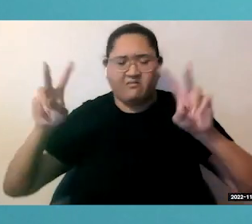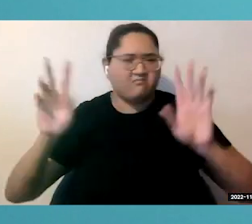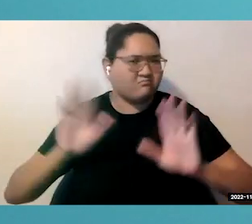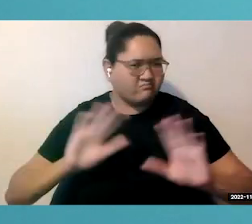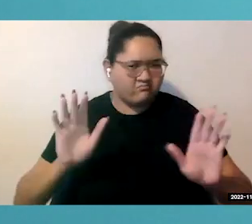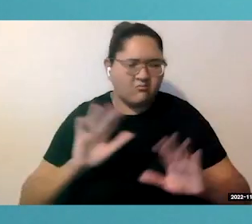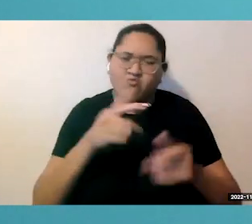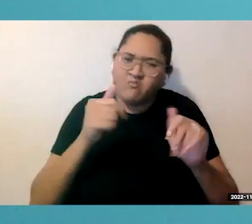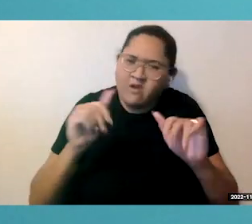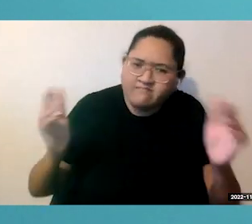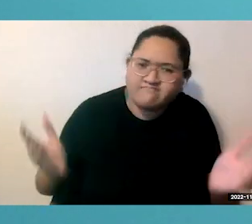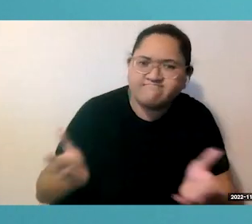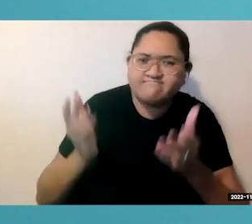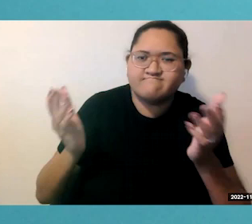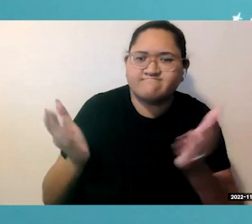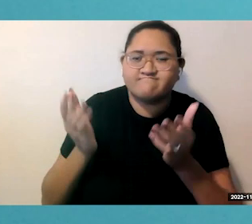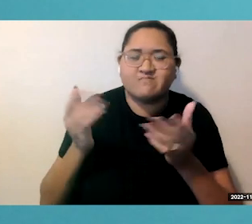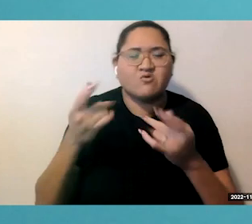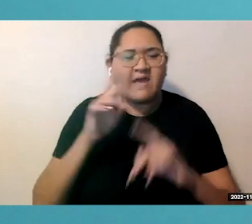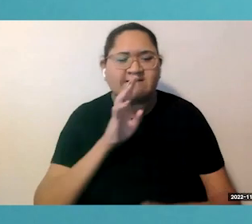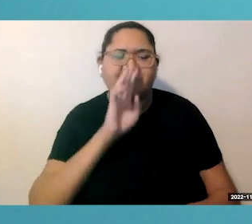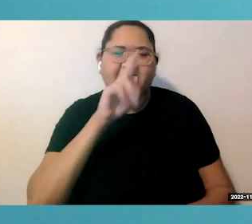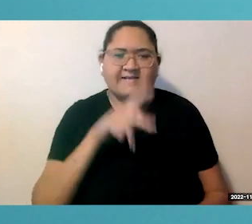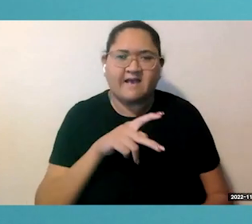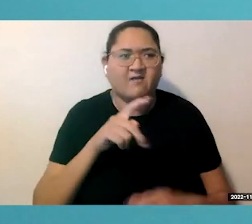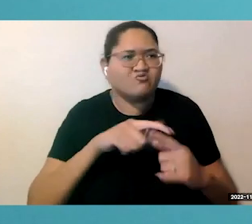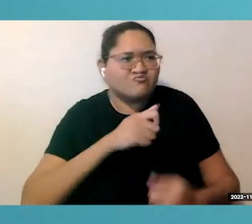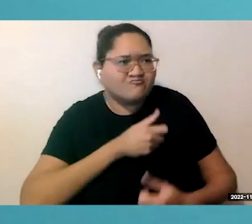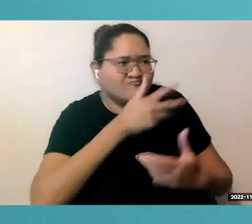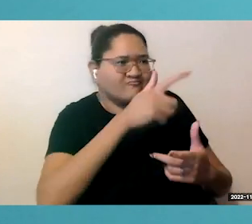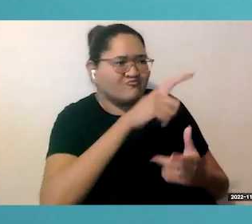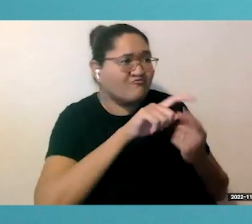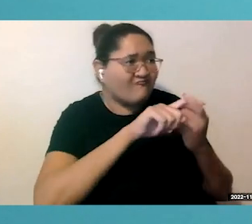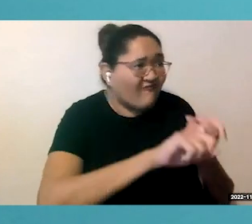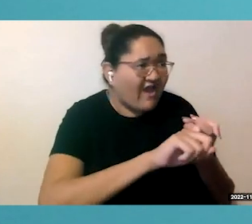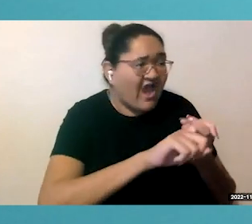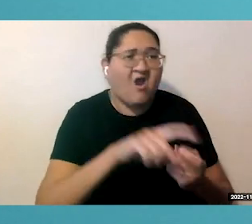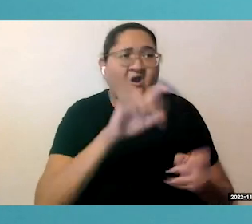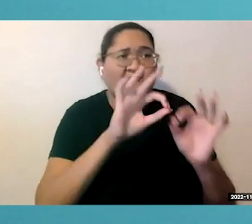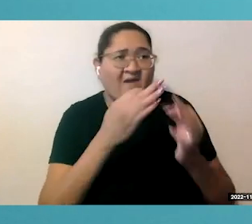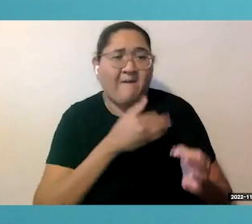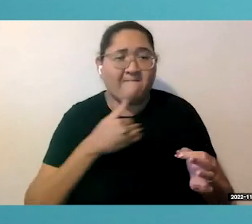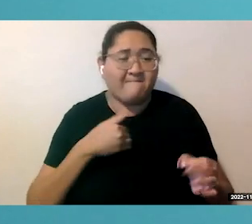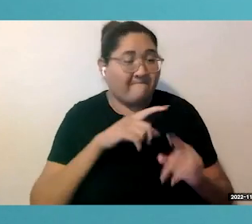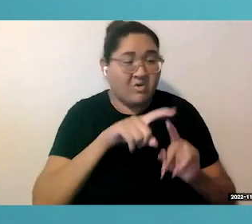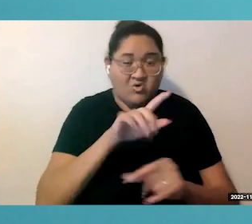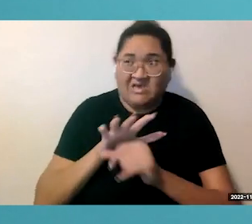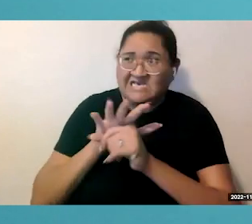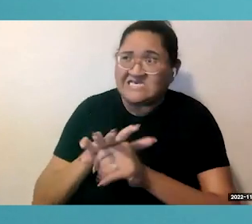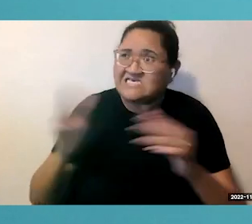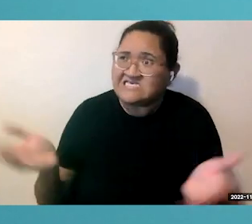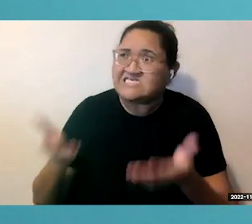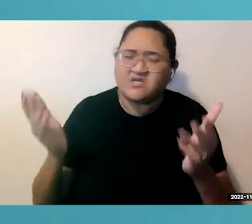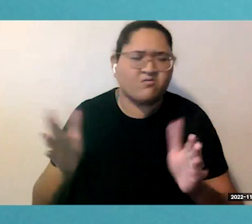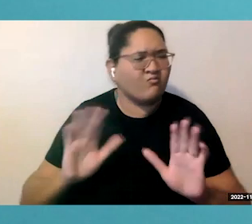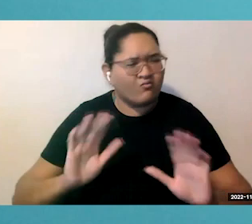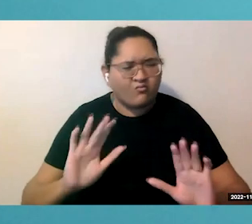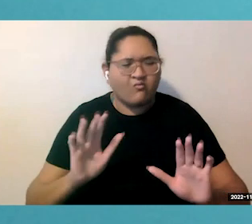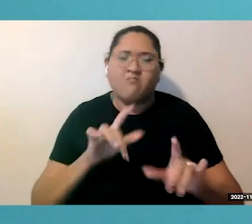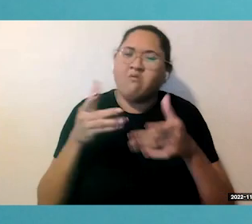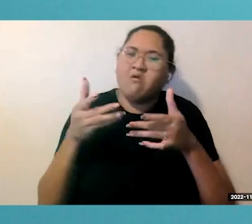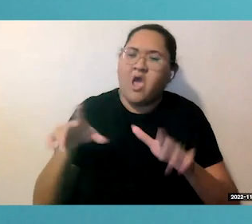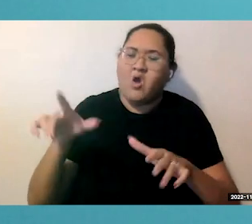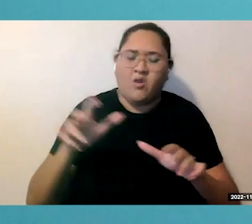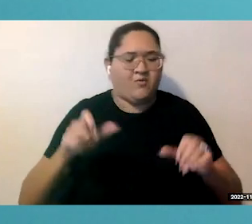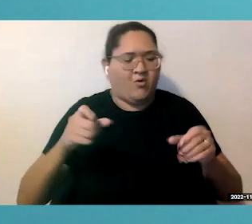what had happened. Encourage them to speak up to a trusted friend or family member, but don't pressure them into doing